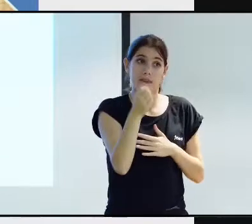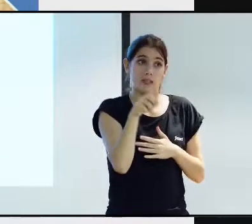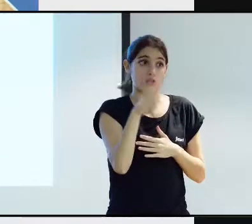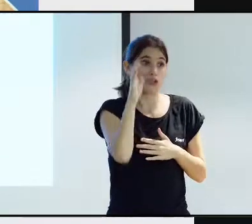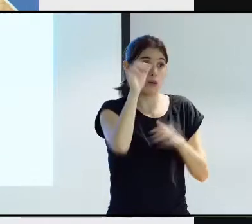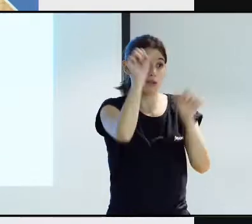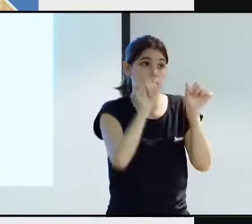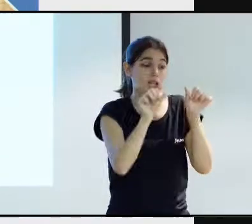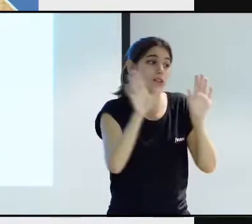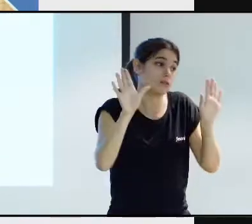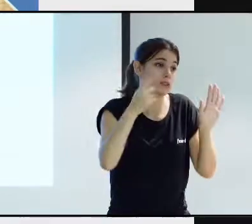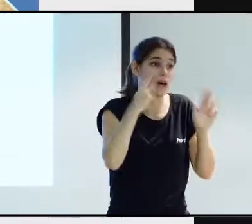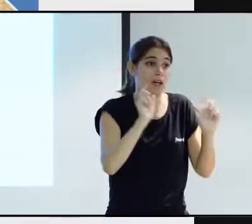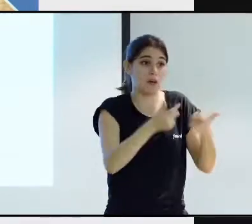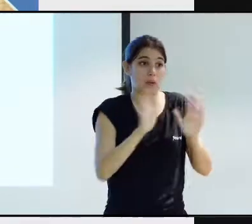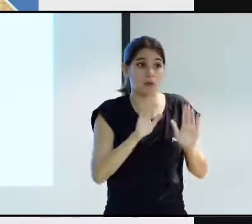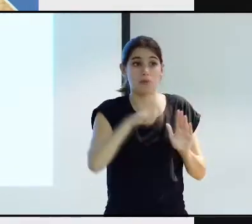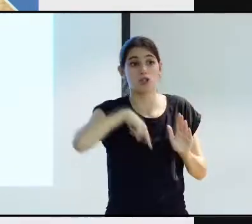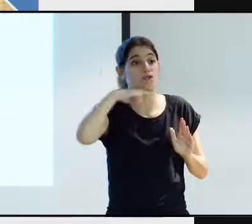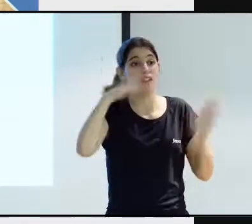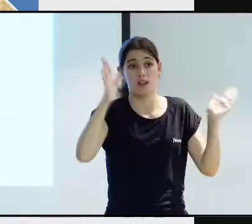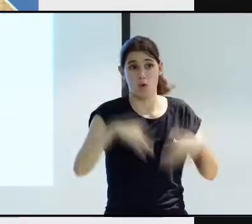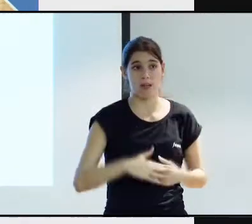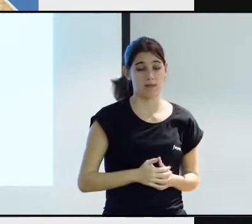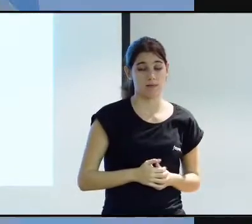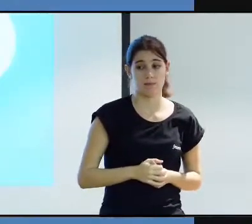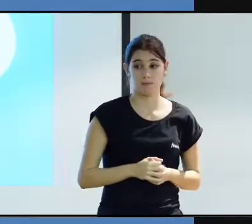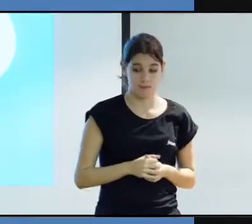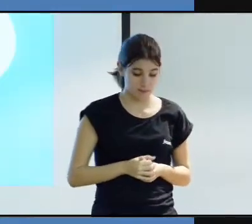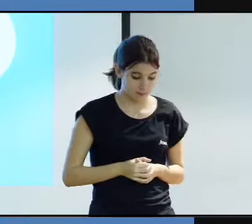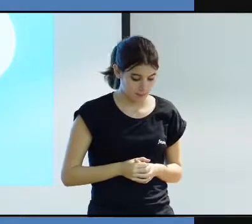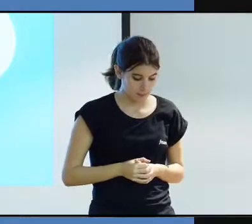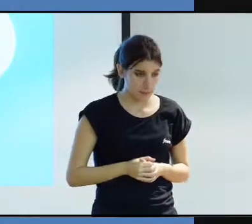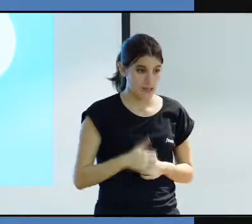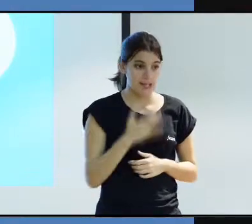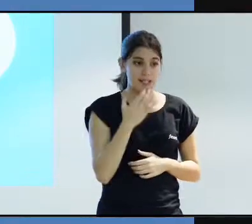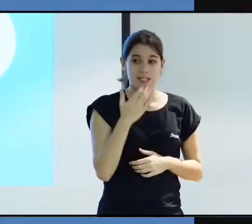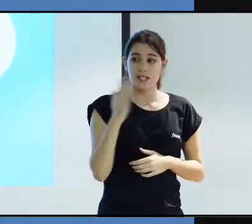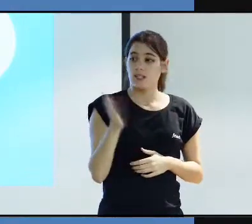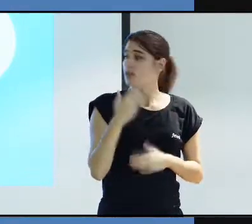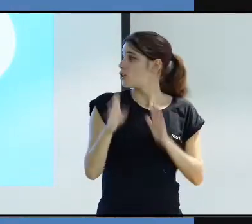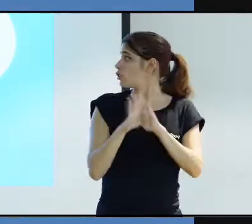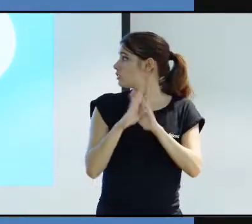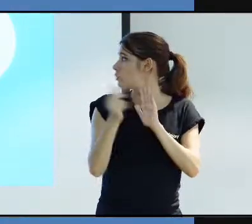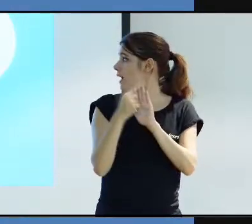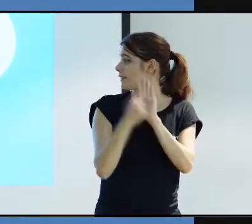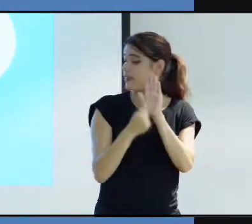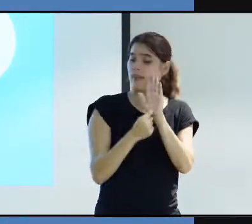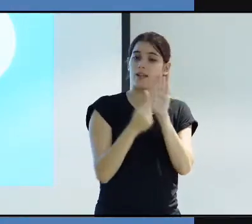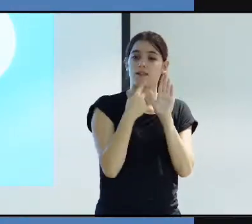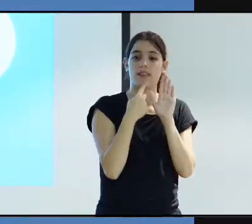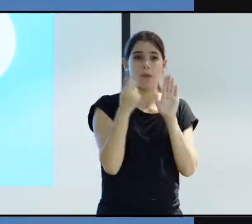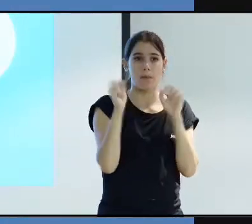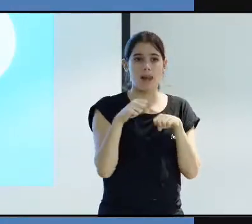us, and I understand that she's going to listen to what I'm saying, and I want to say that whatever they're doing, it's not enough. Let's go back to